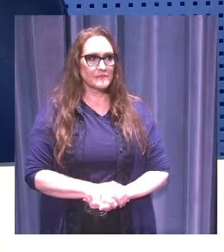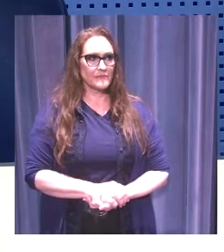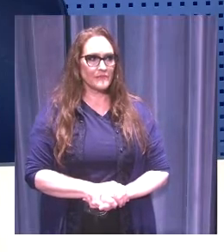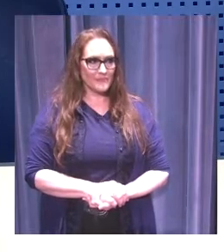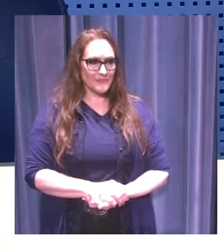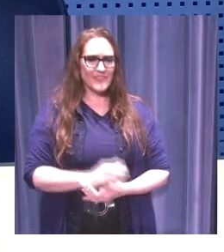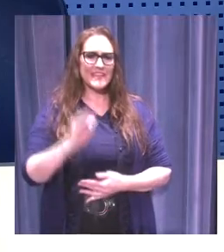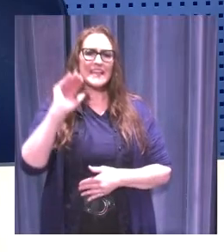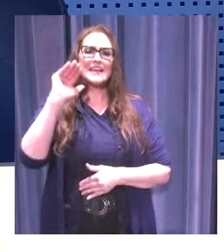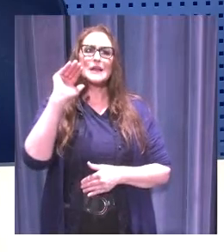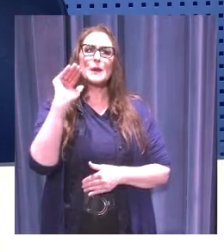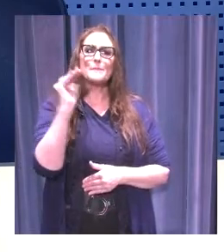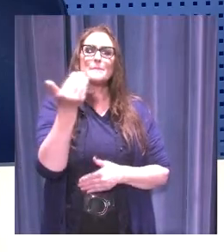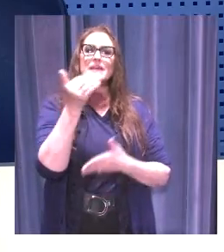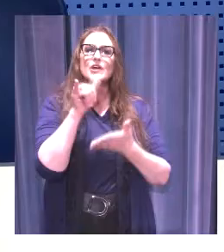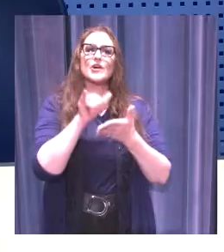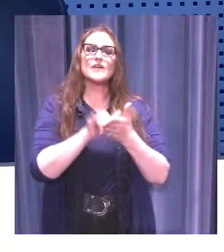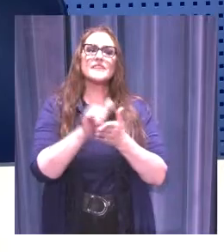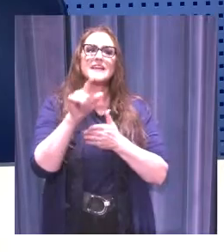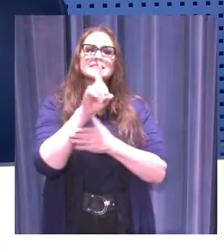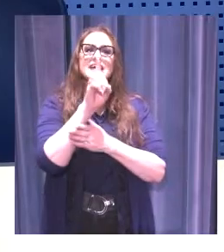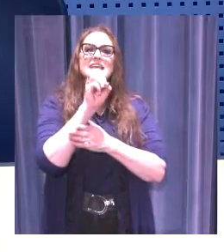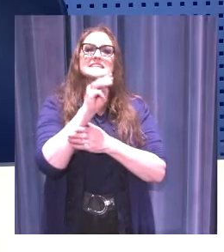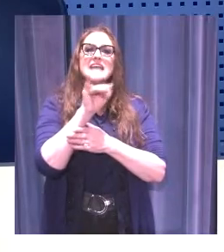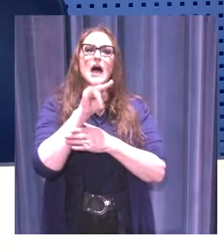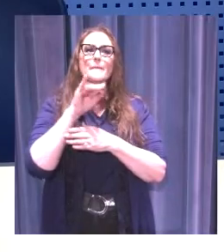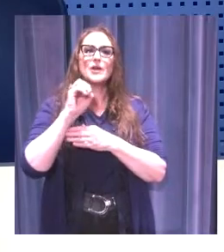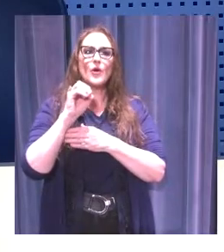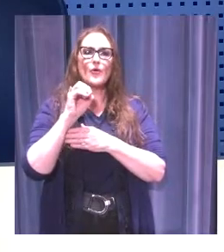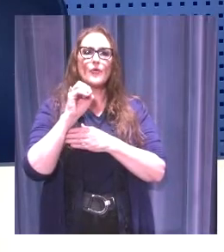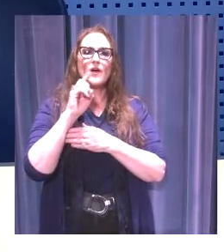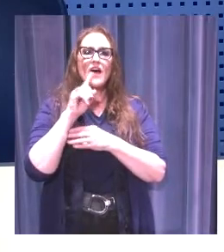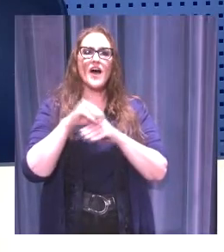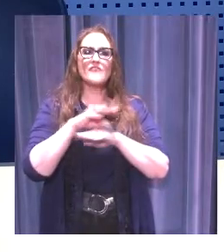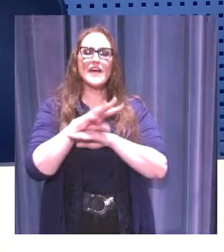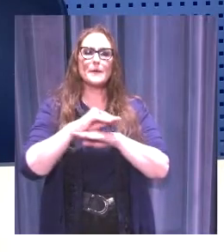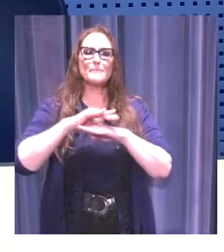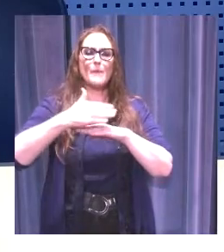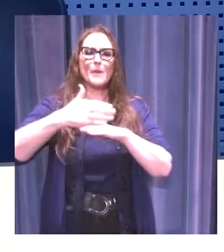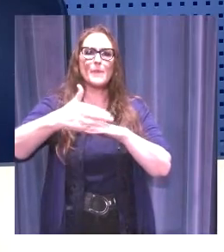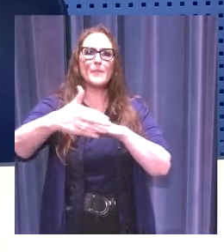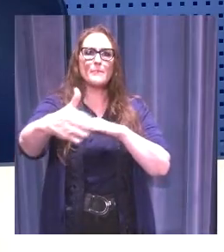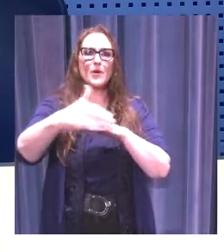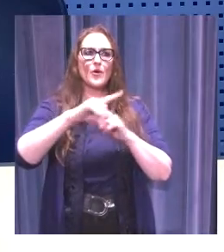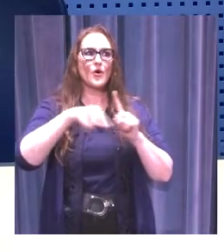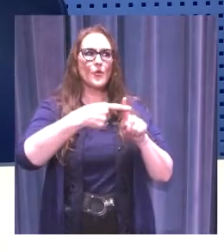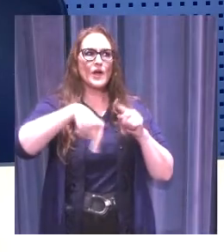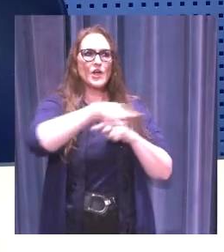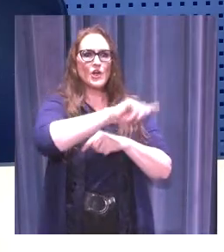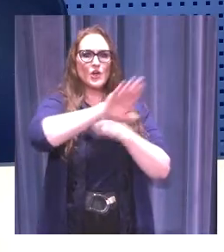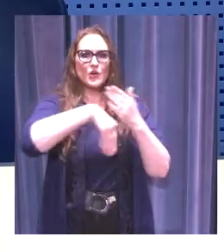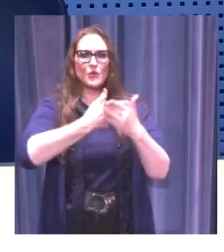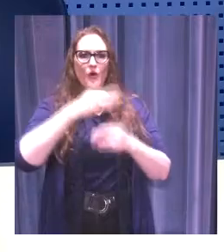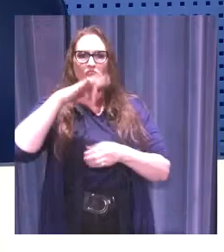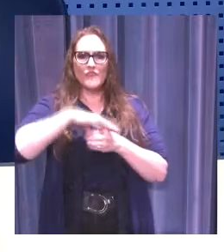It appeared that it's a domino effect. When you all vote,